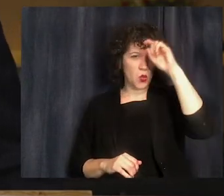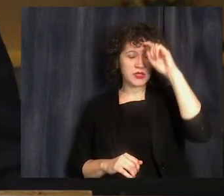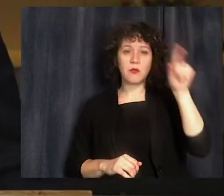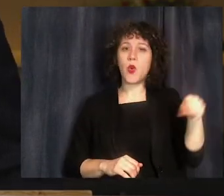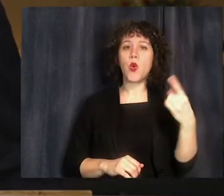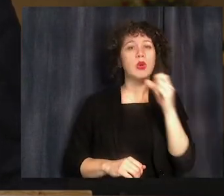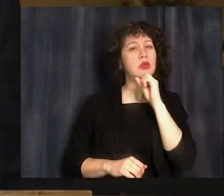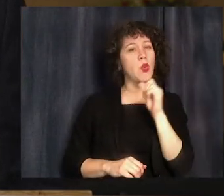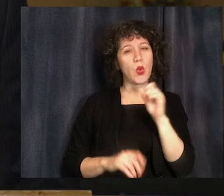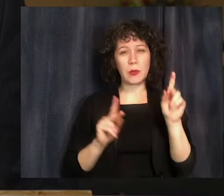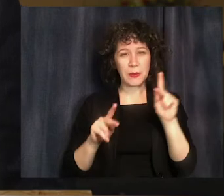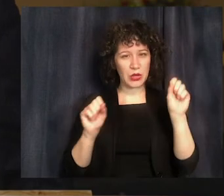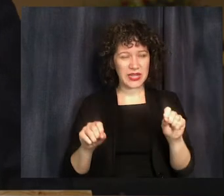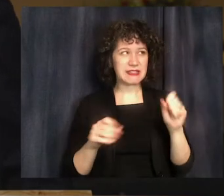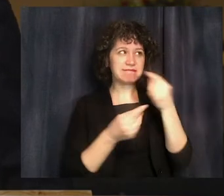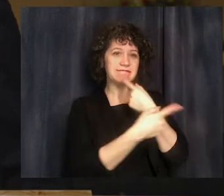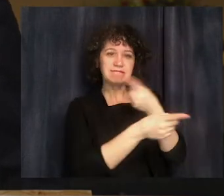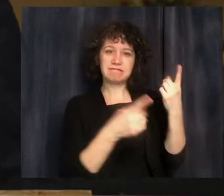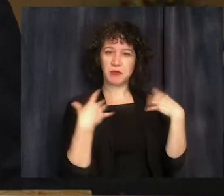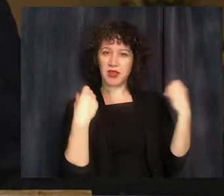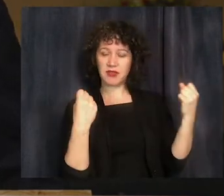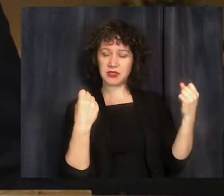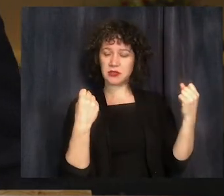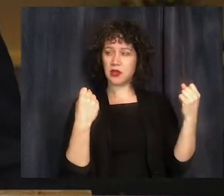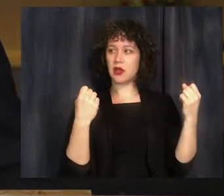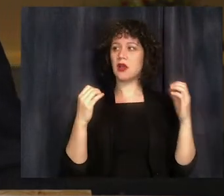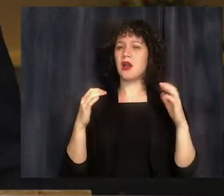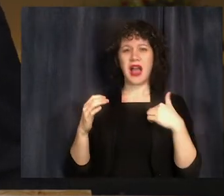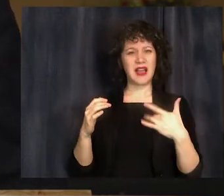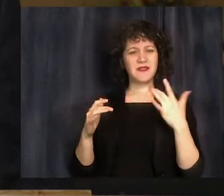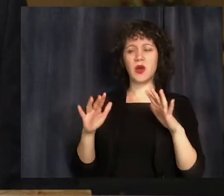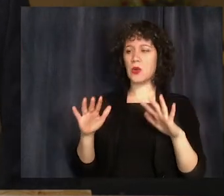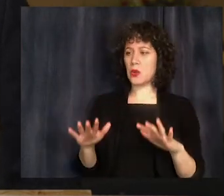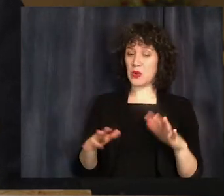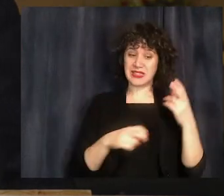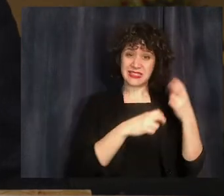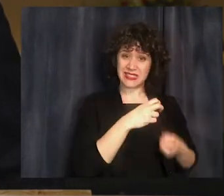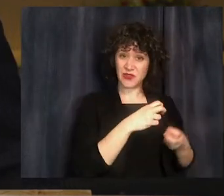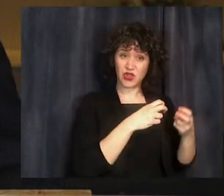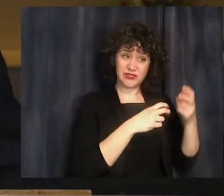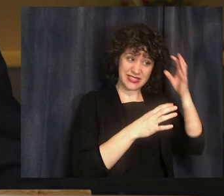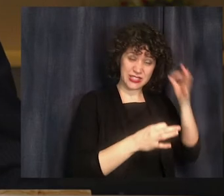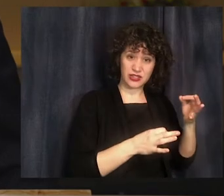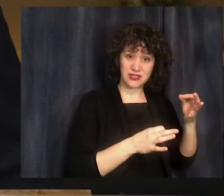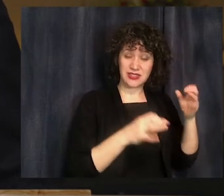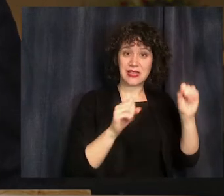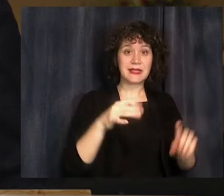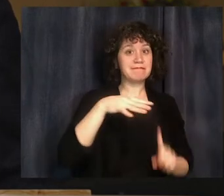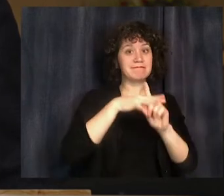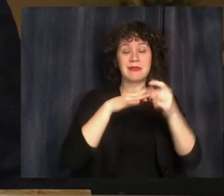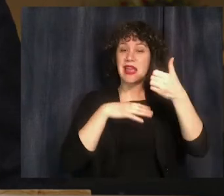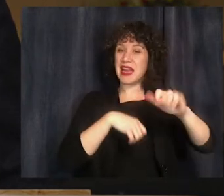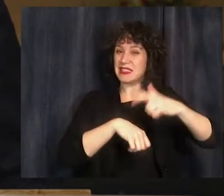elderly can give with such conviction and confidence. It gave me tremendous reassurance that difficult decisions can come at any stage of